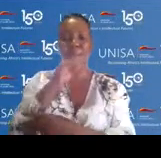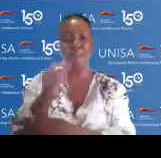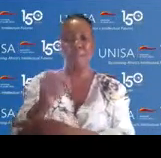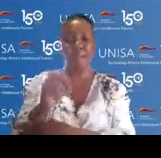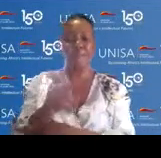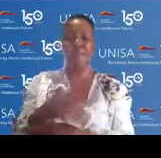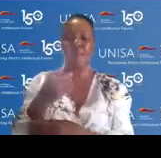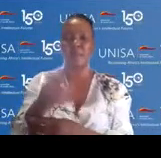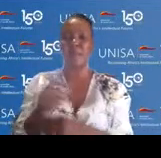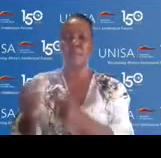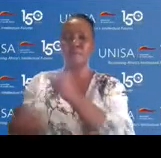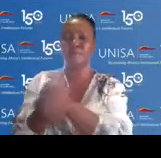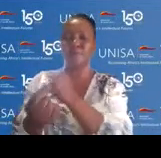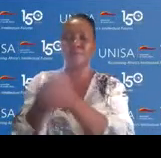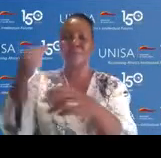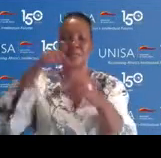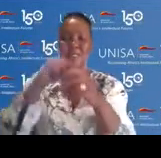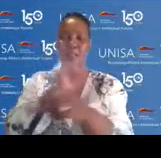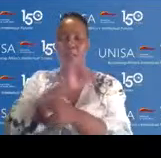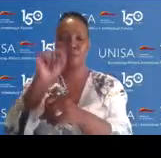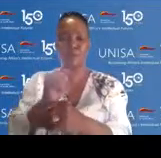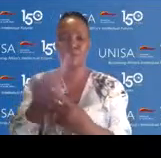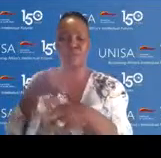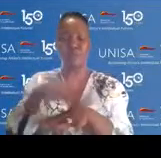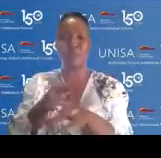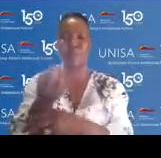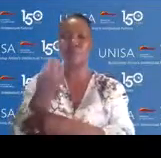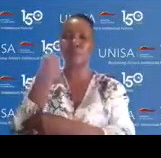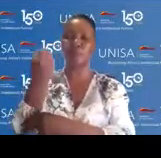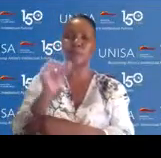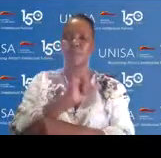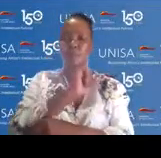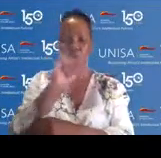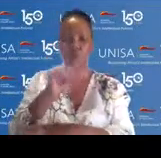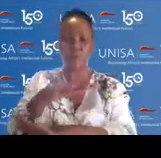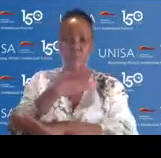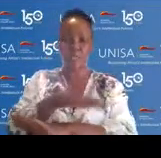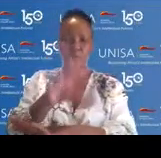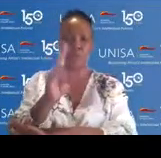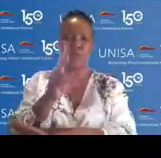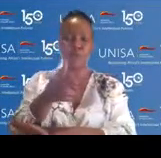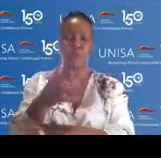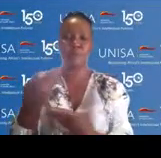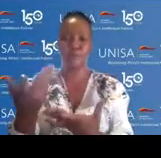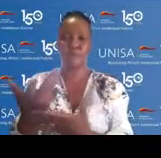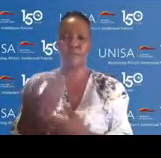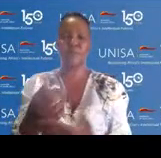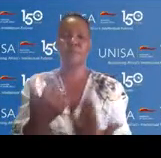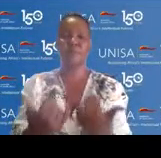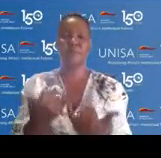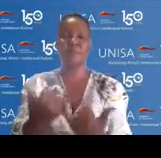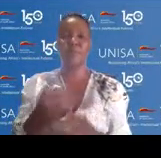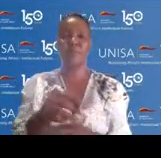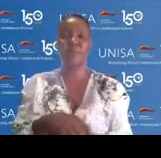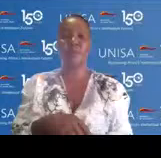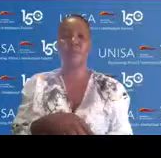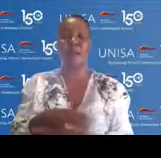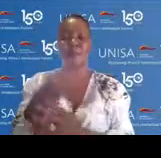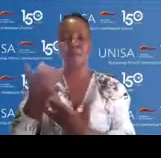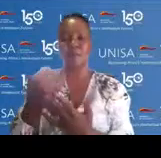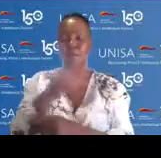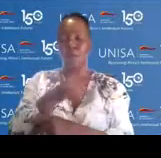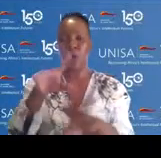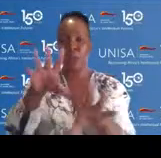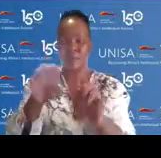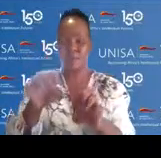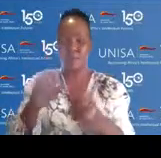your browser and they're all eating up memory as well. So ideally for exams,